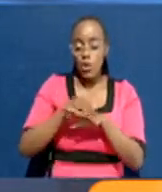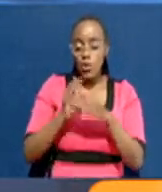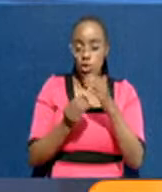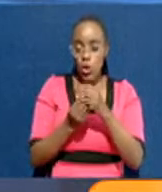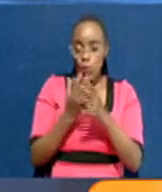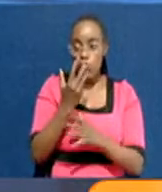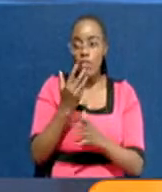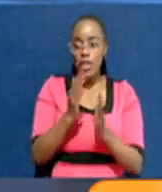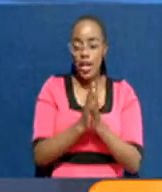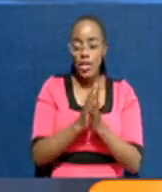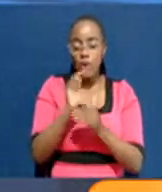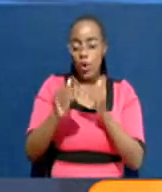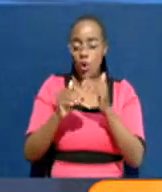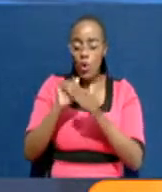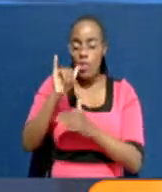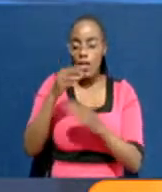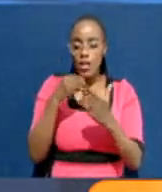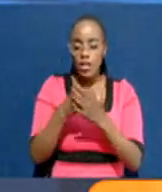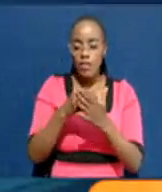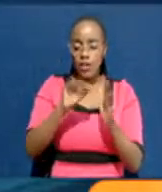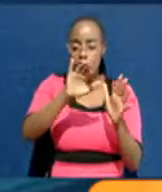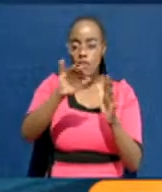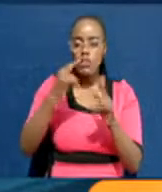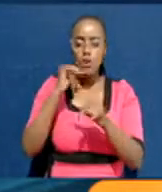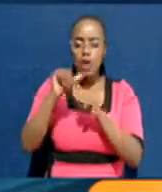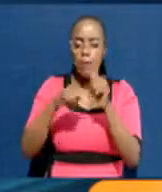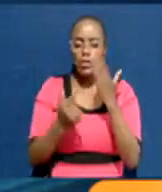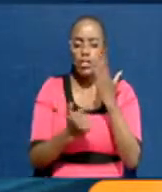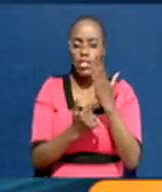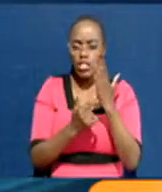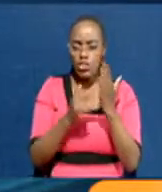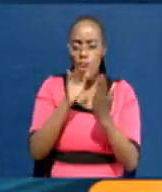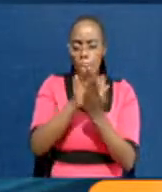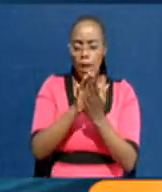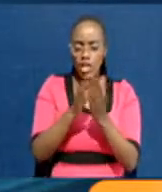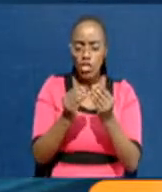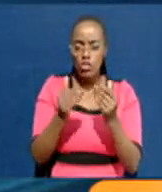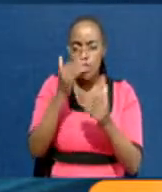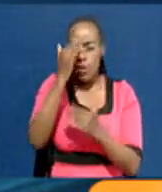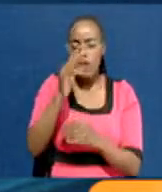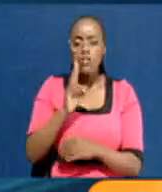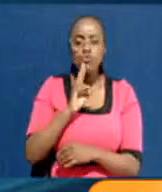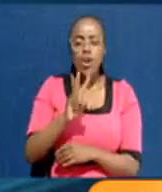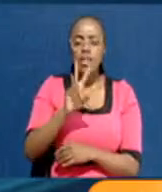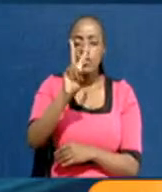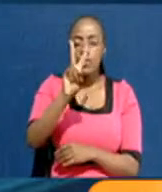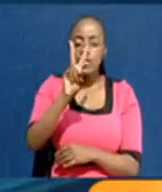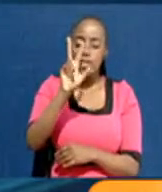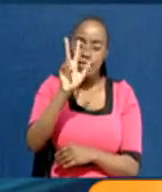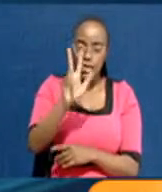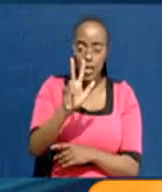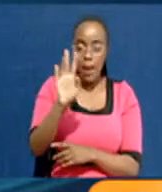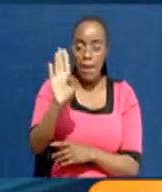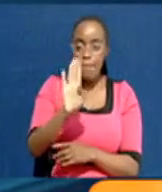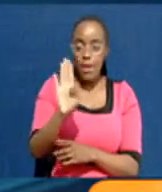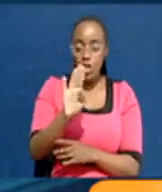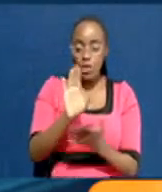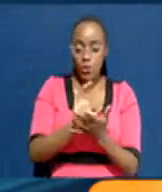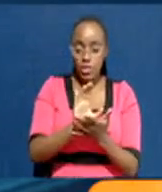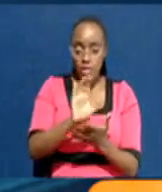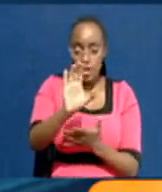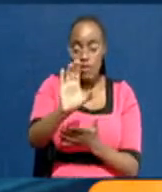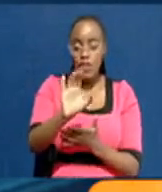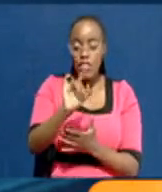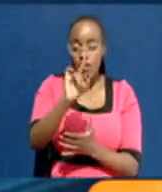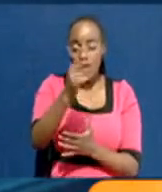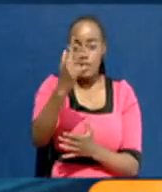all across our metrics. Let's talk about the digital banking solutions, because you've mentioned that 223 billion disbursed in just